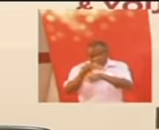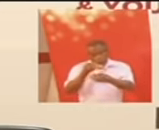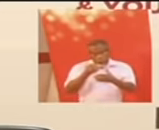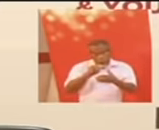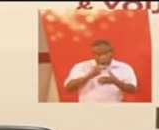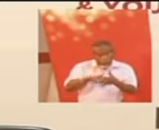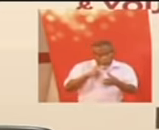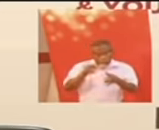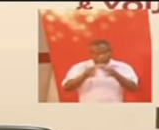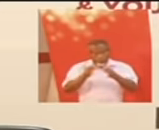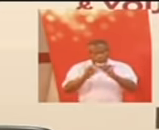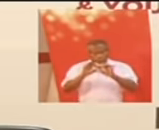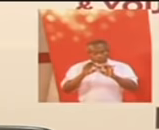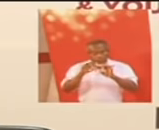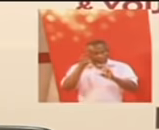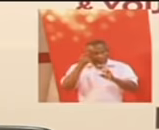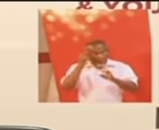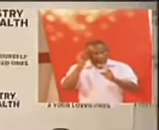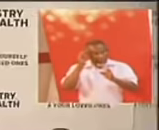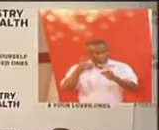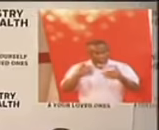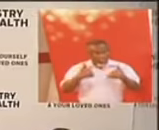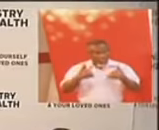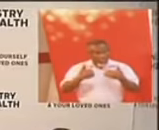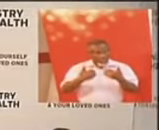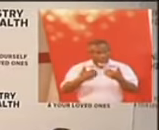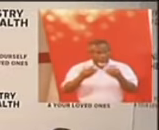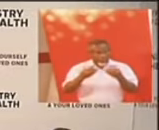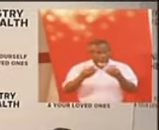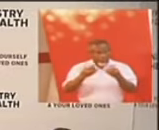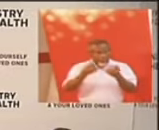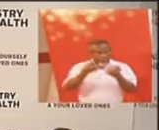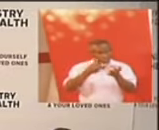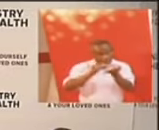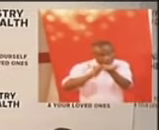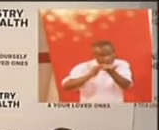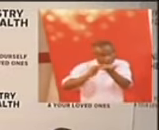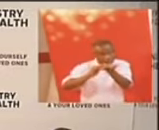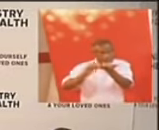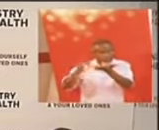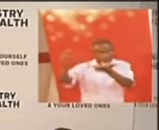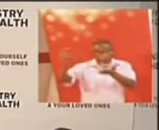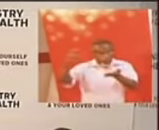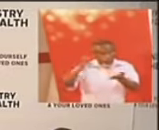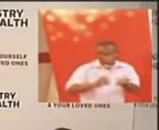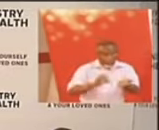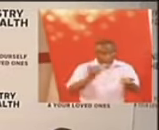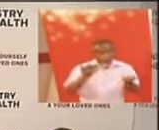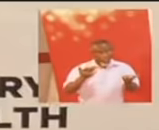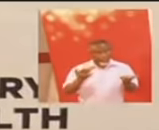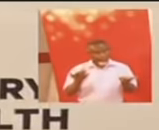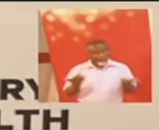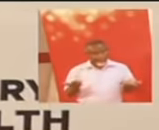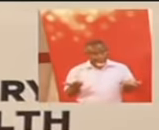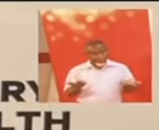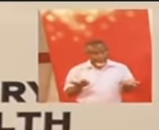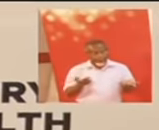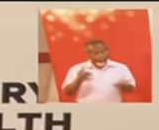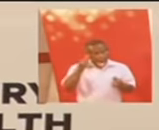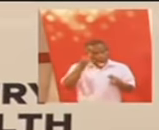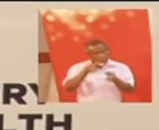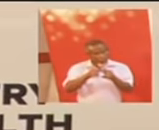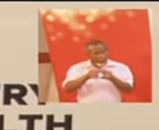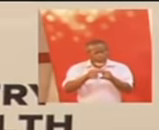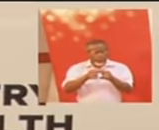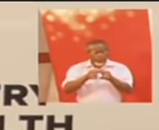of persons in the coming months? So the matter of repatriation has and always lies with in terms of the exemption